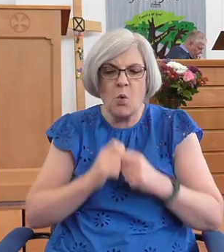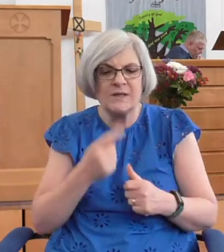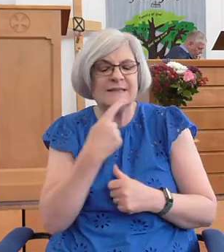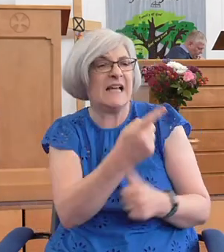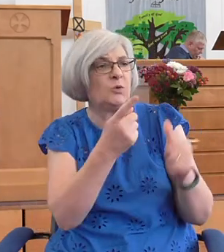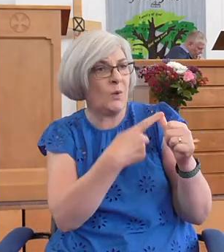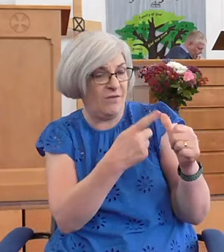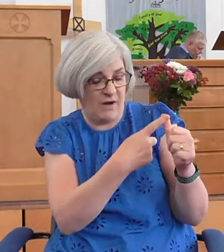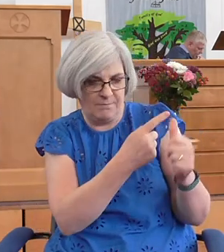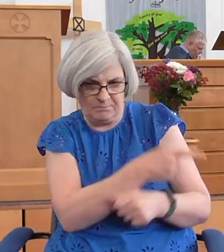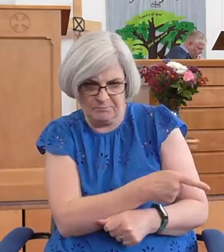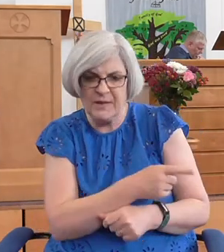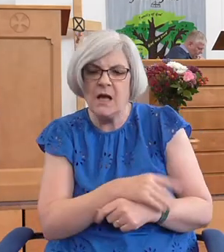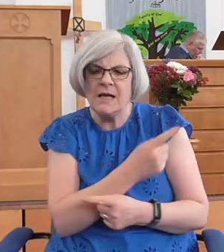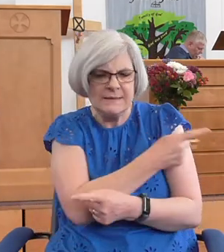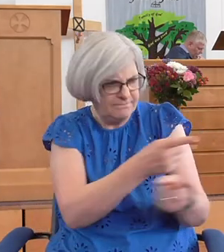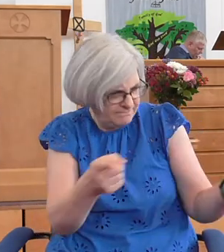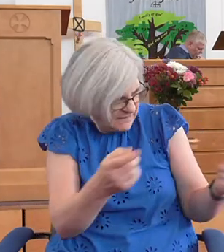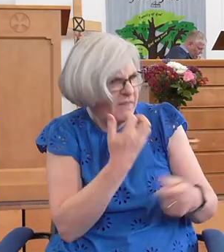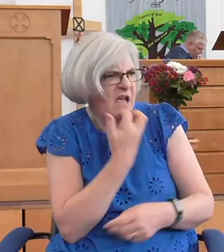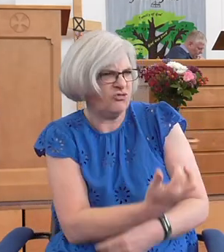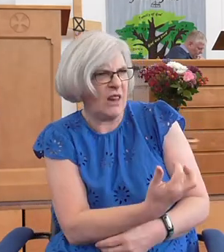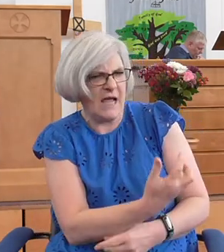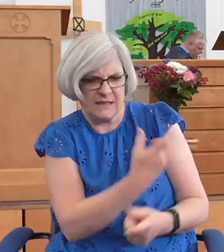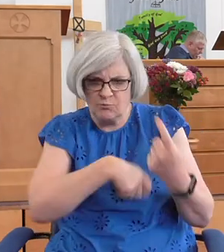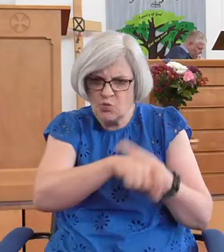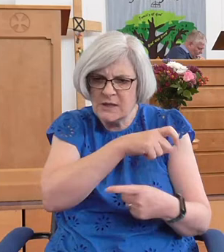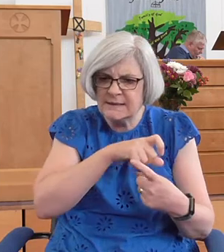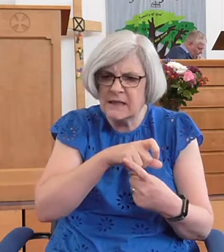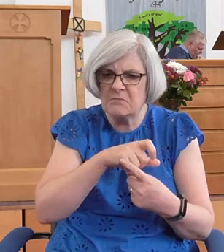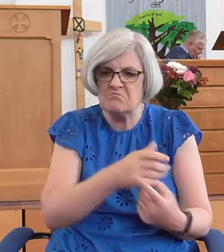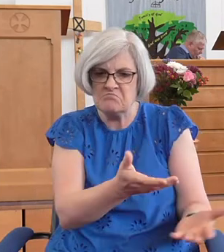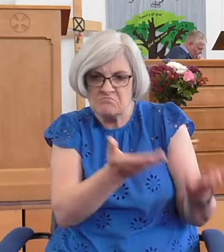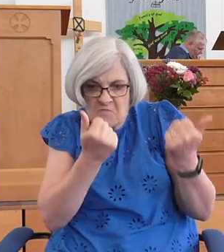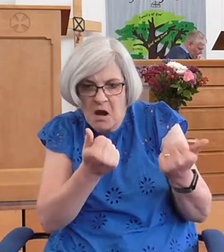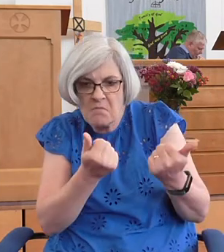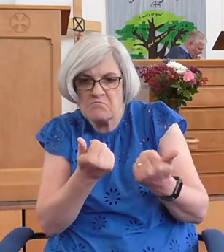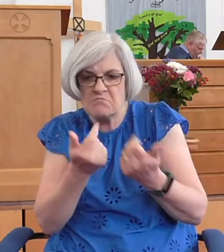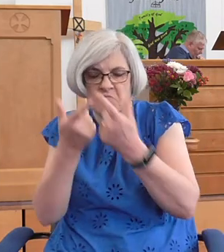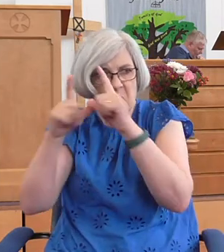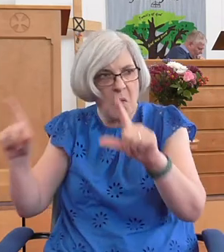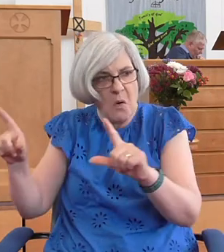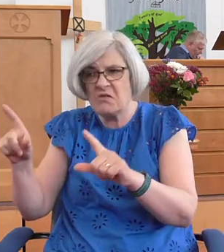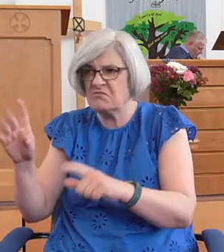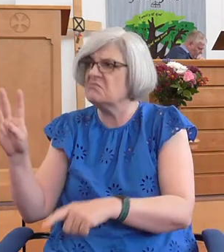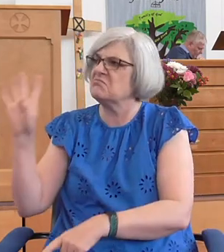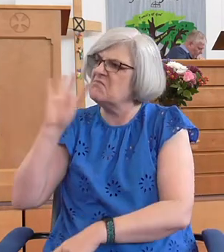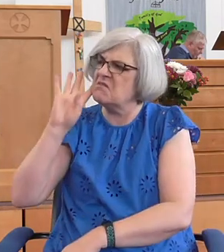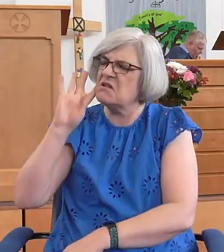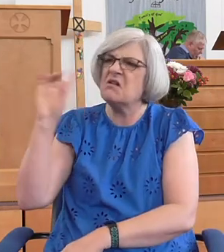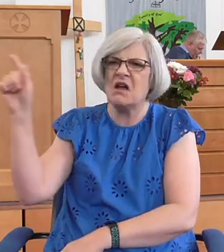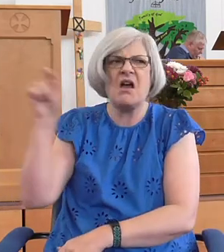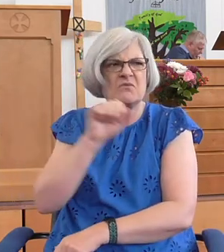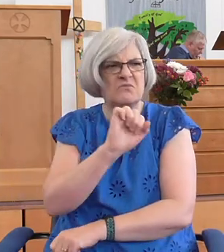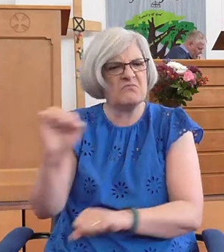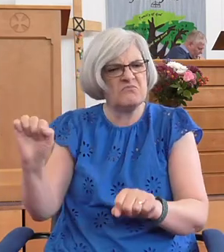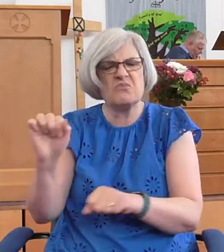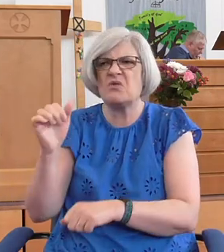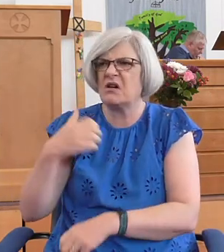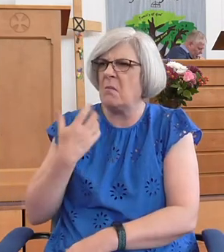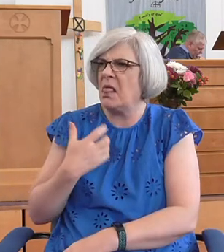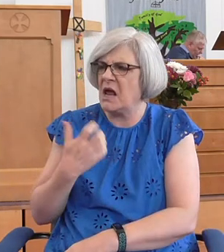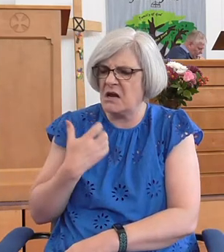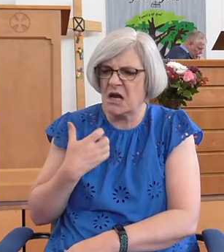"Say to the entire Israelite community, come before the Lord, for he has heard your